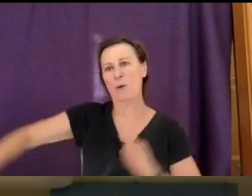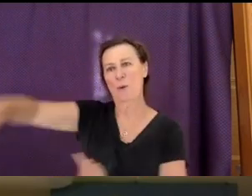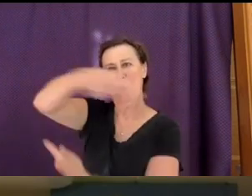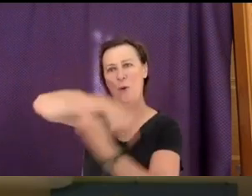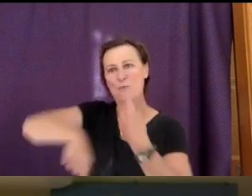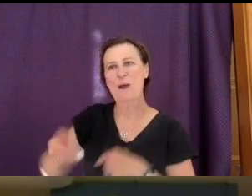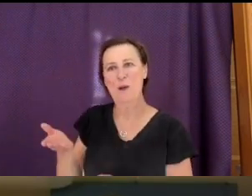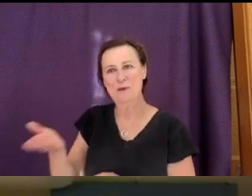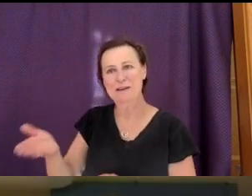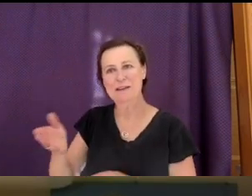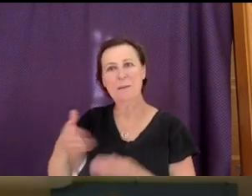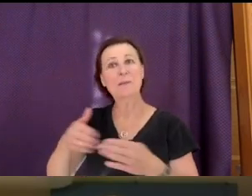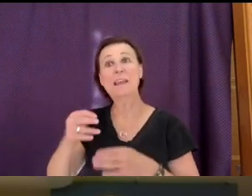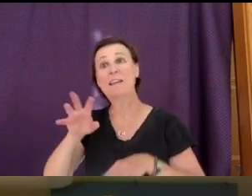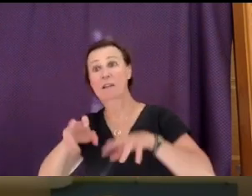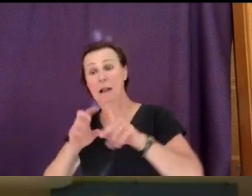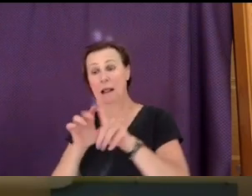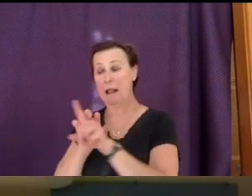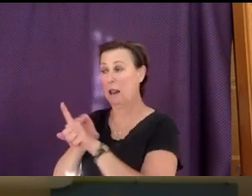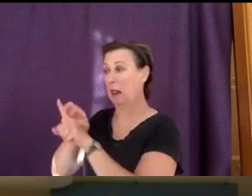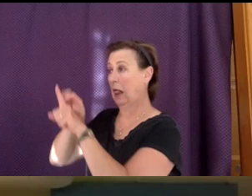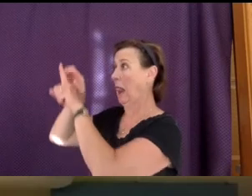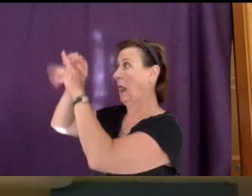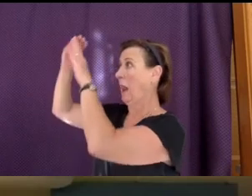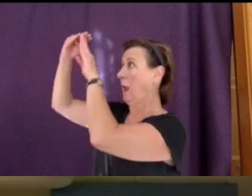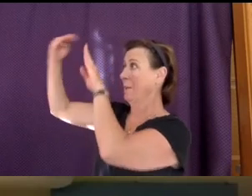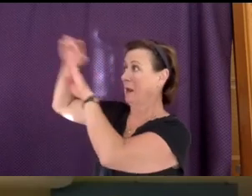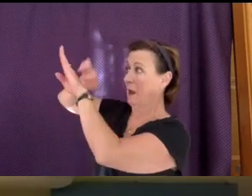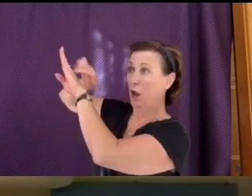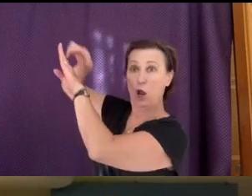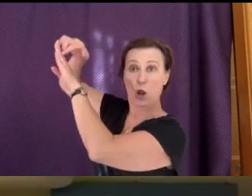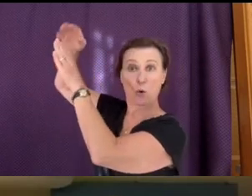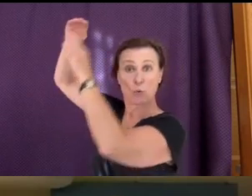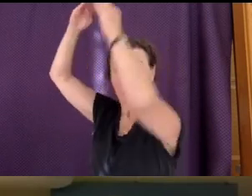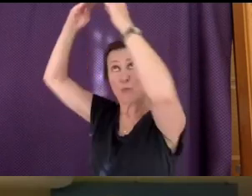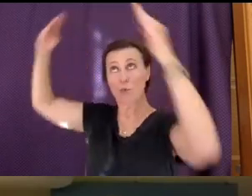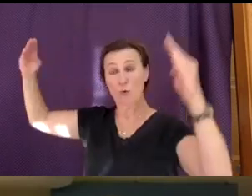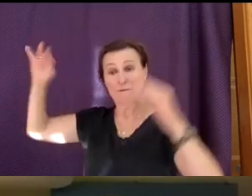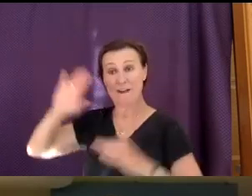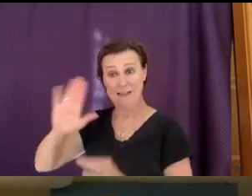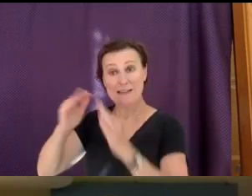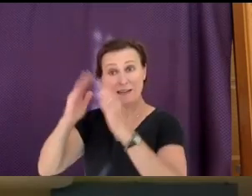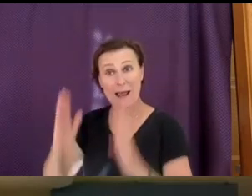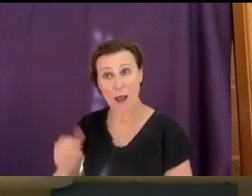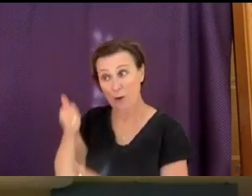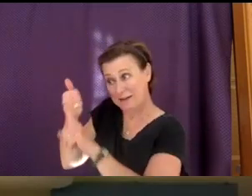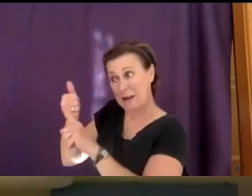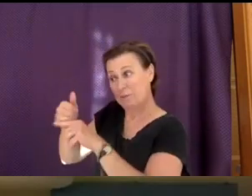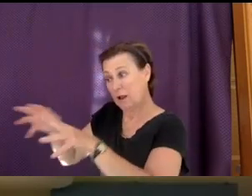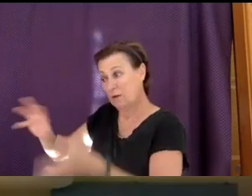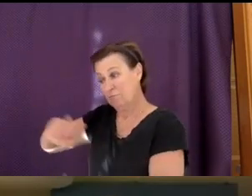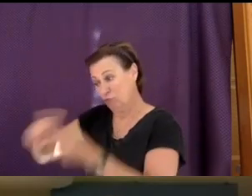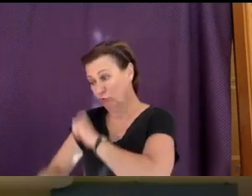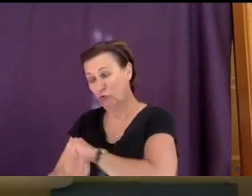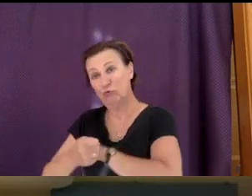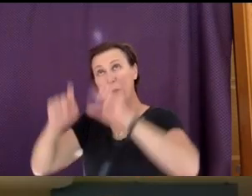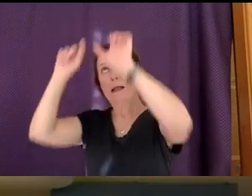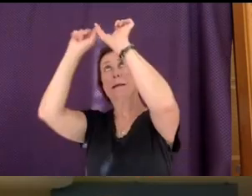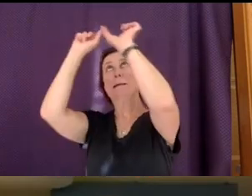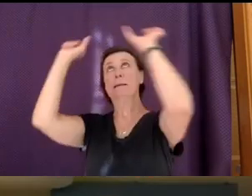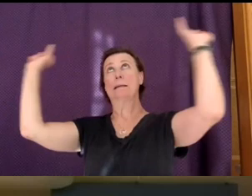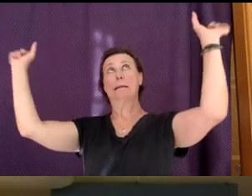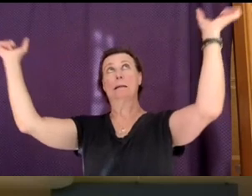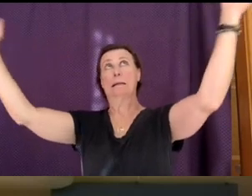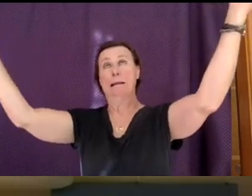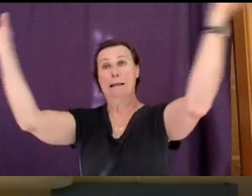Even climbing around on the roof of his house and single-handedly replacing the gutters, to the horror of